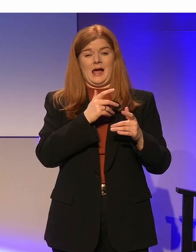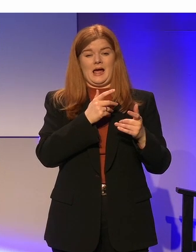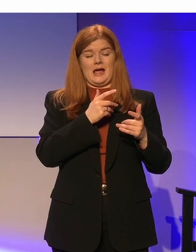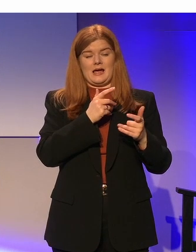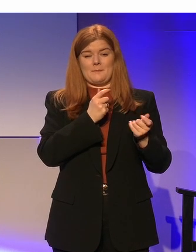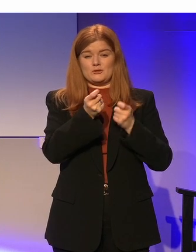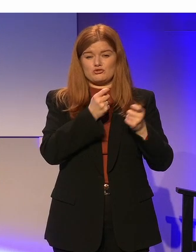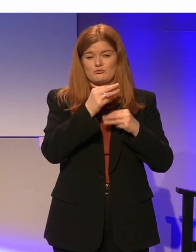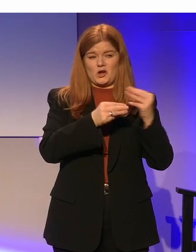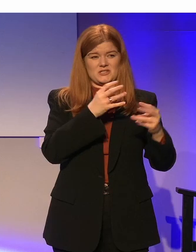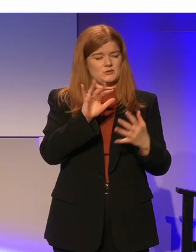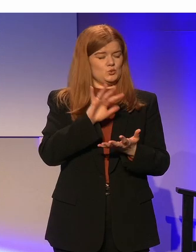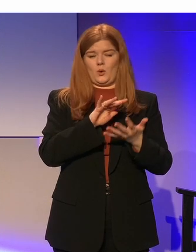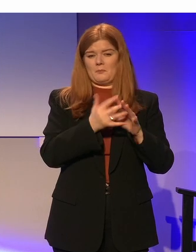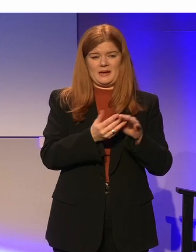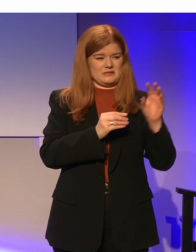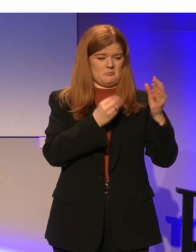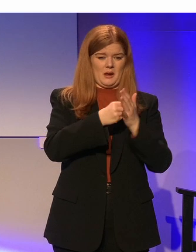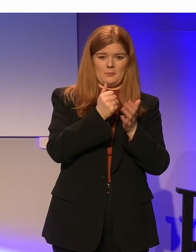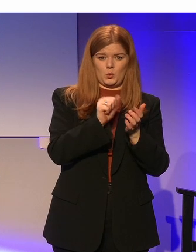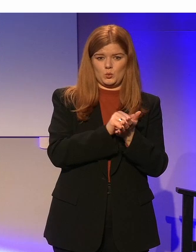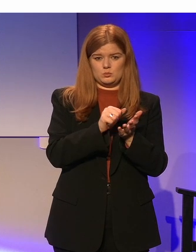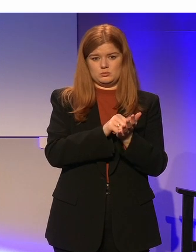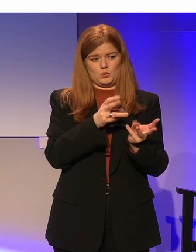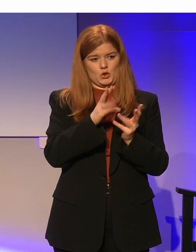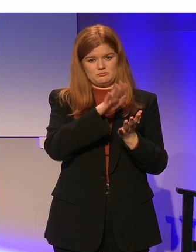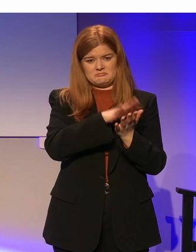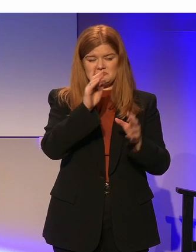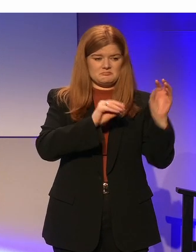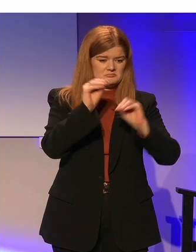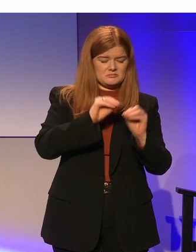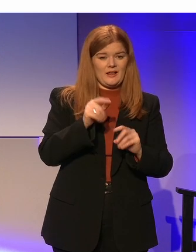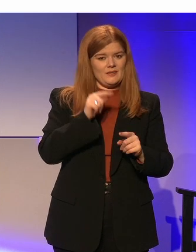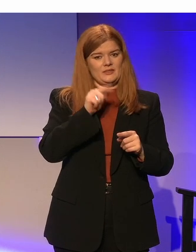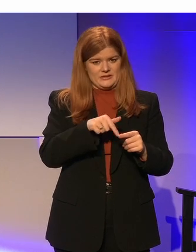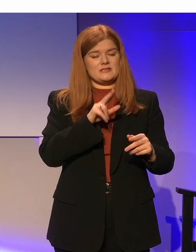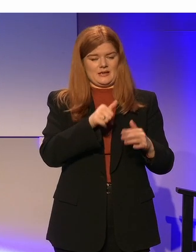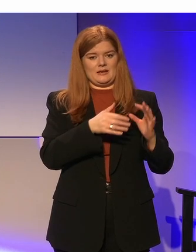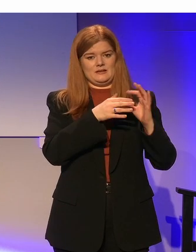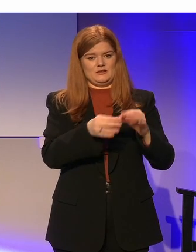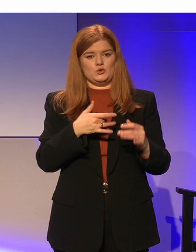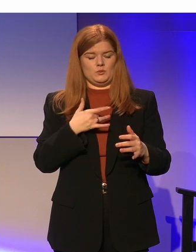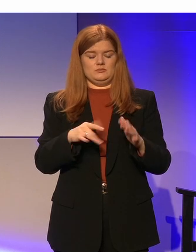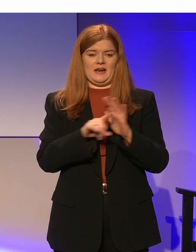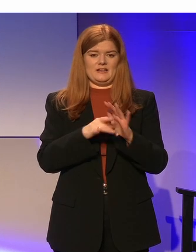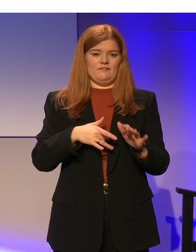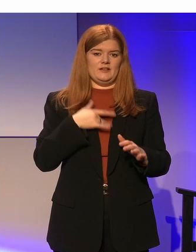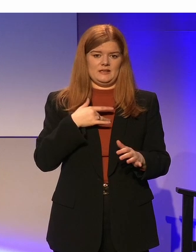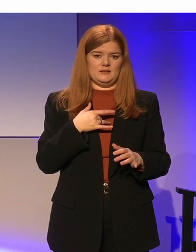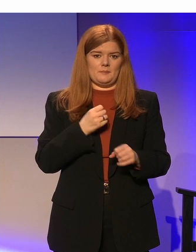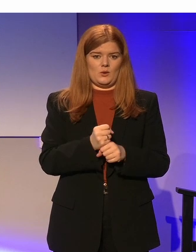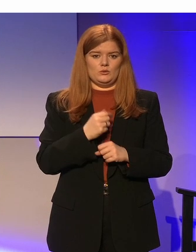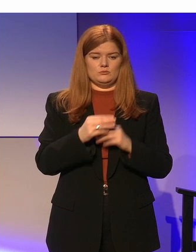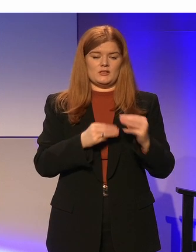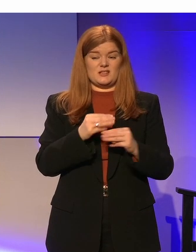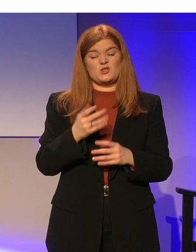processes to be very complicated, that this certainly contributes to a negative sentiment. So